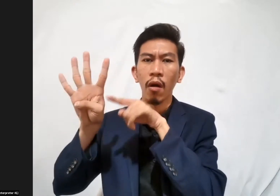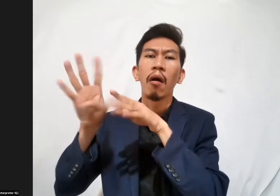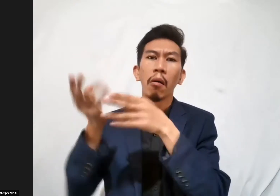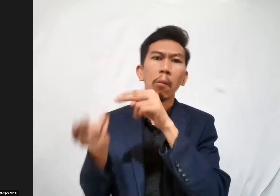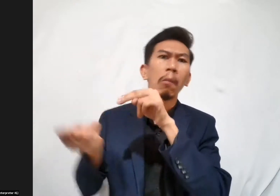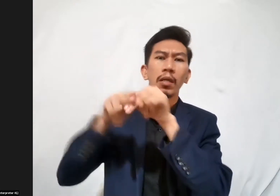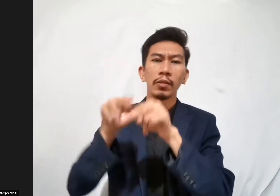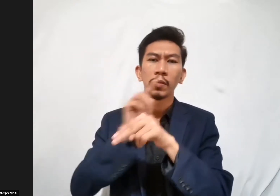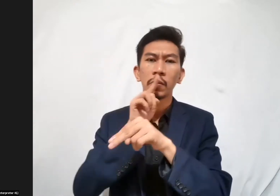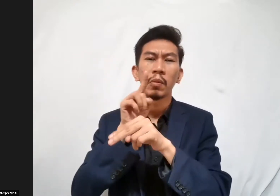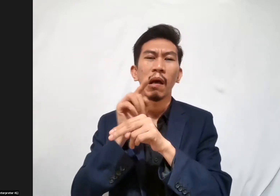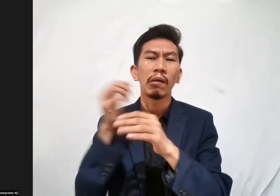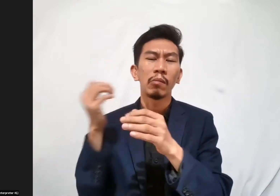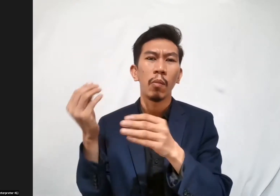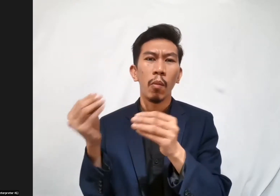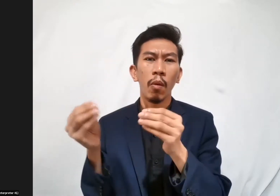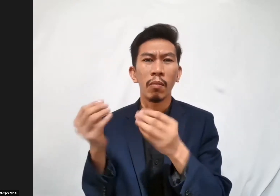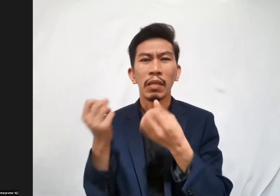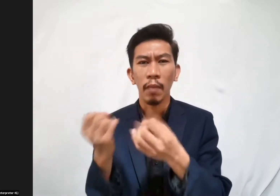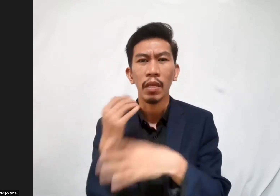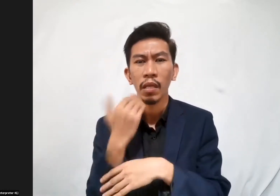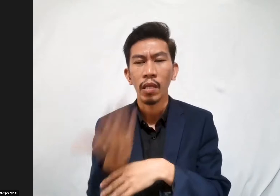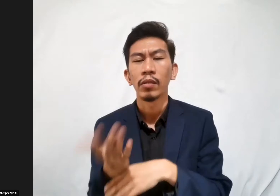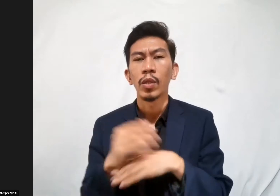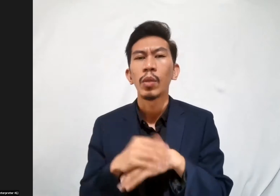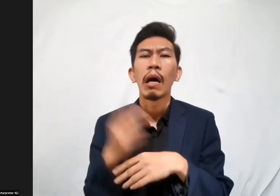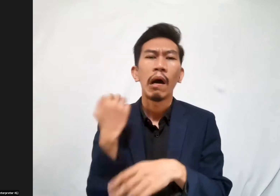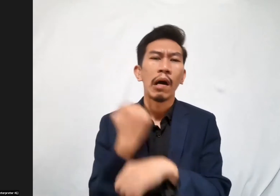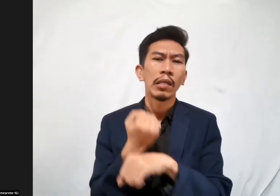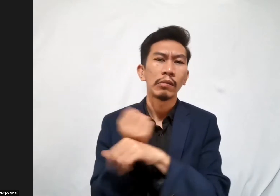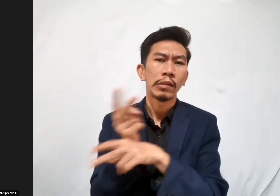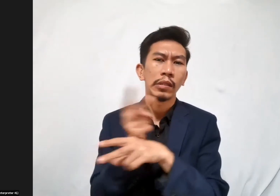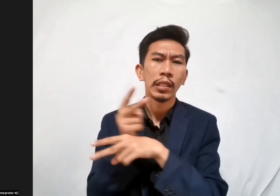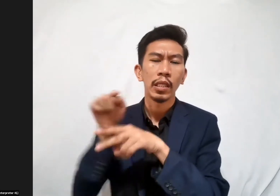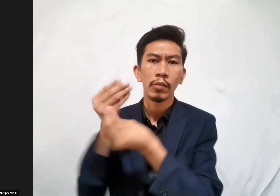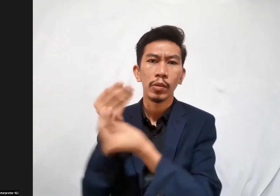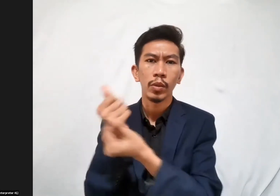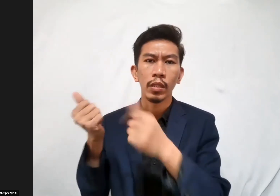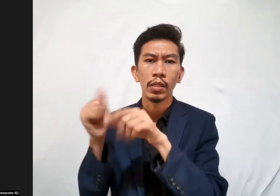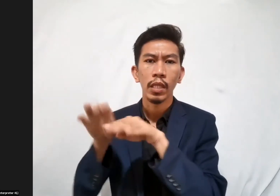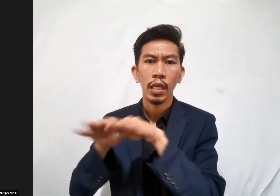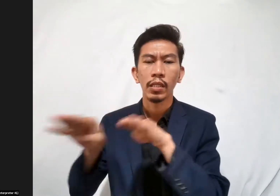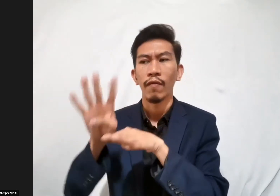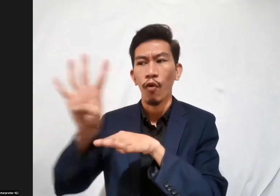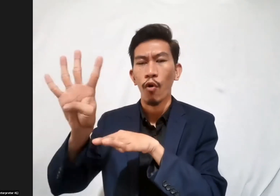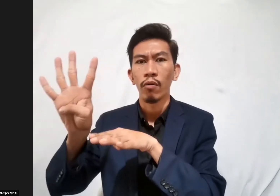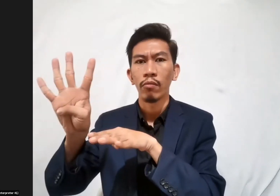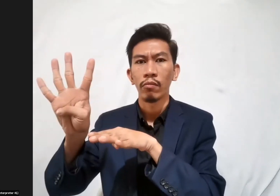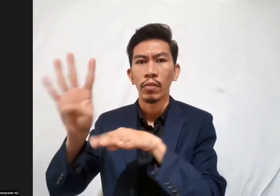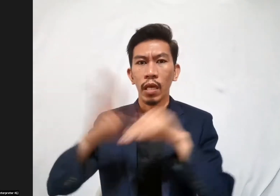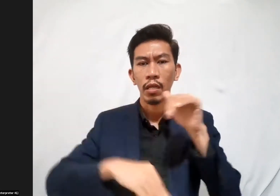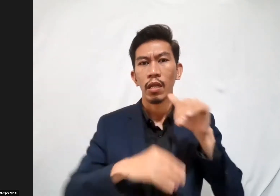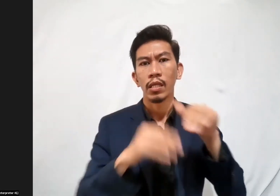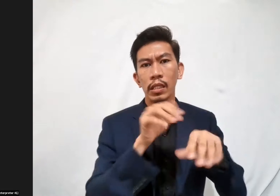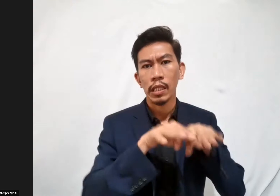very hard to treat a stage 4 disease compared to a stage 3 disease. In stage 4, you have